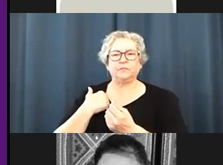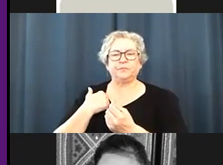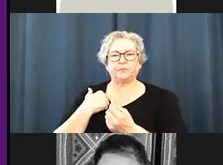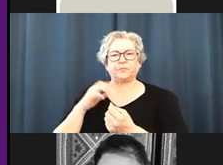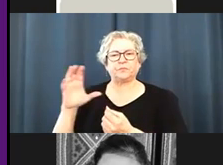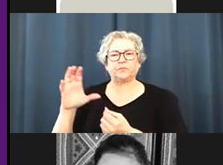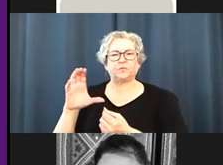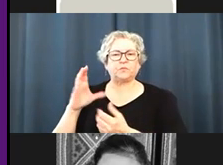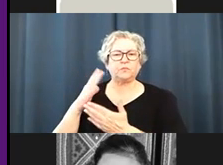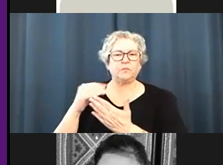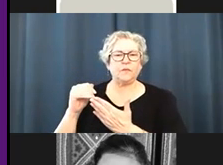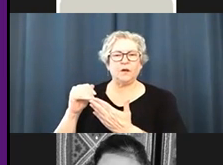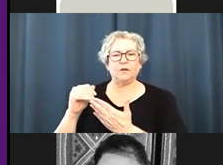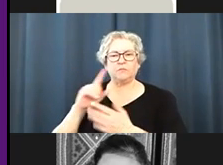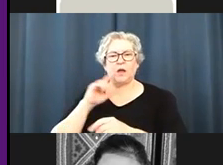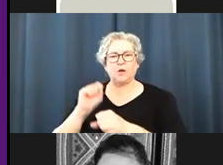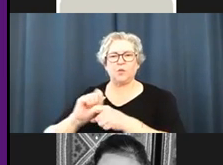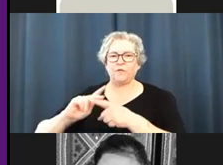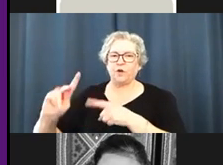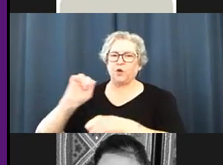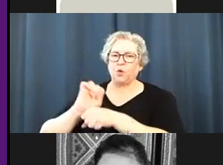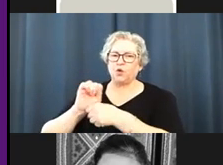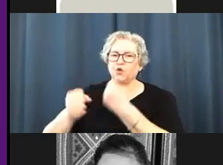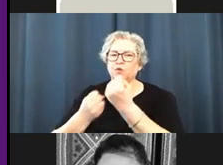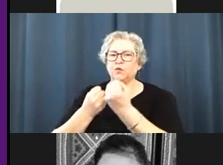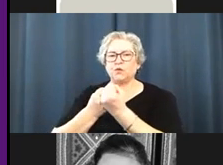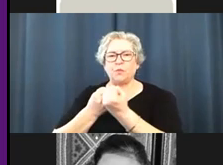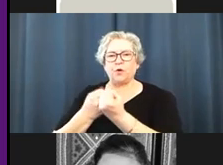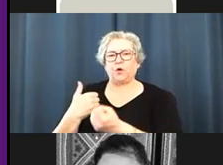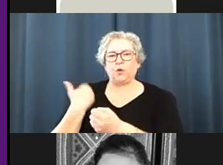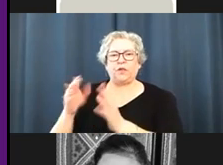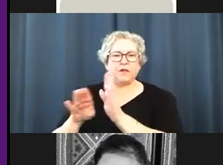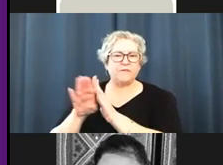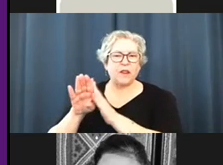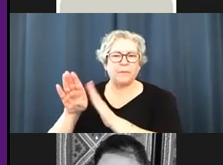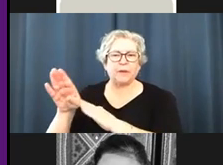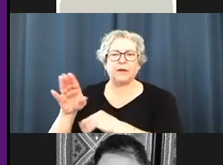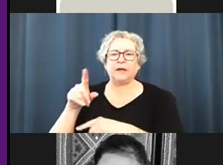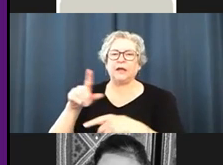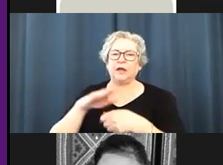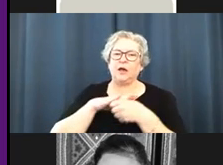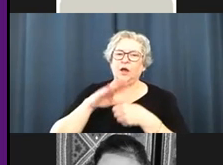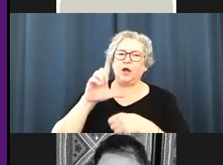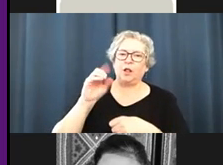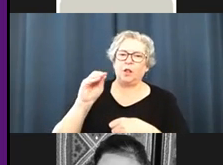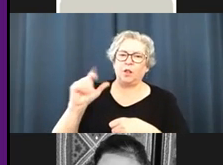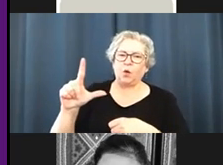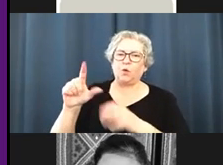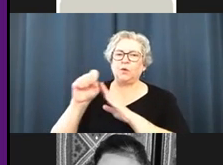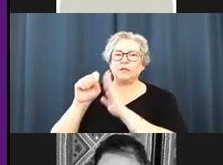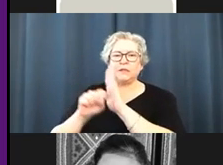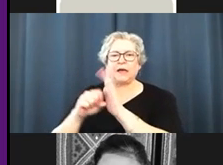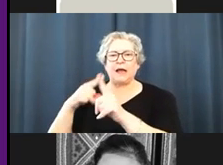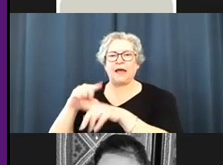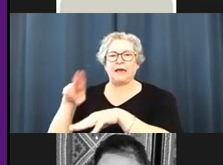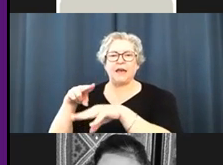doing some actual professional work supporting youth leadership and youth development at the local, state, and national level, whether